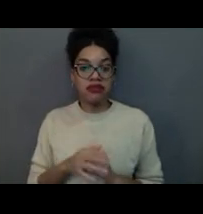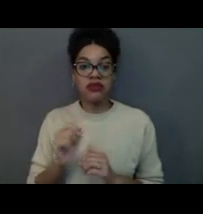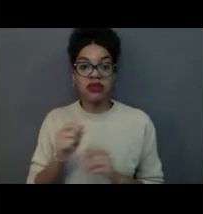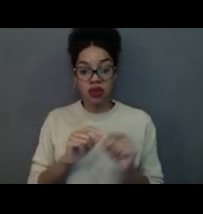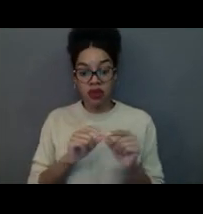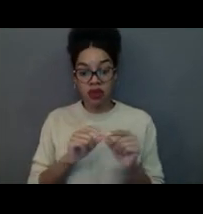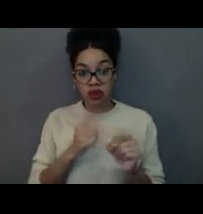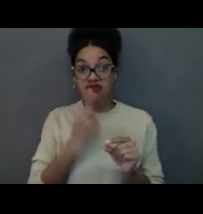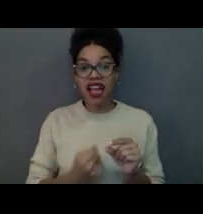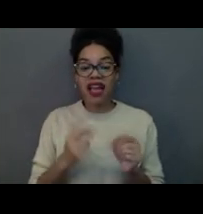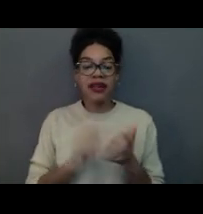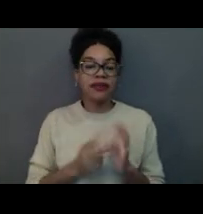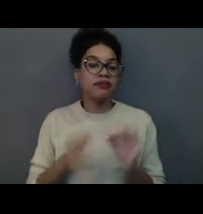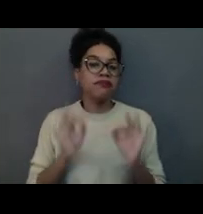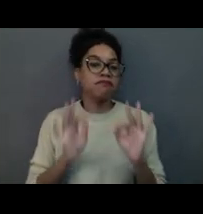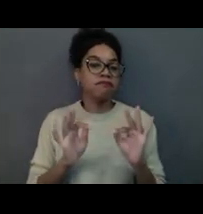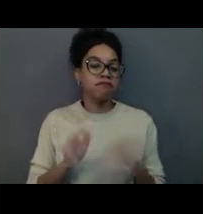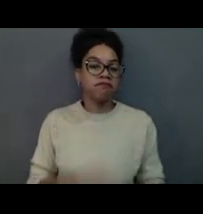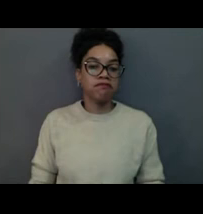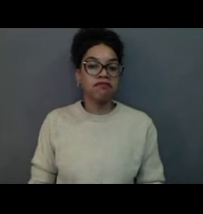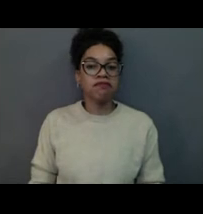indicator of the quality of that.